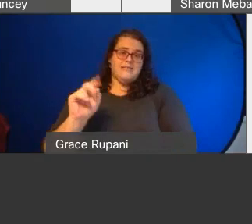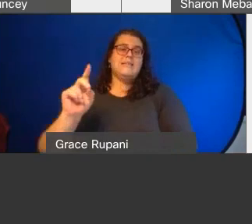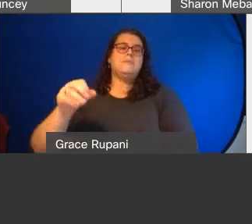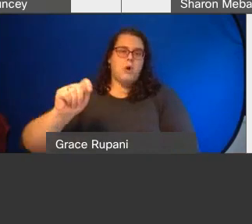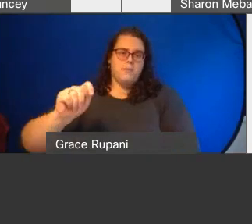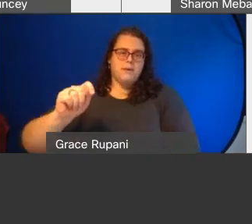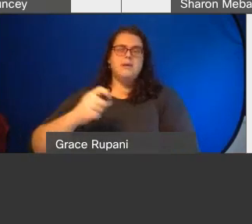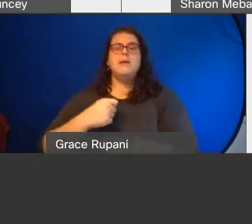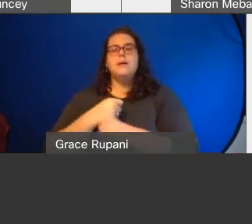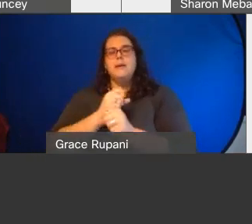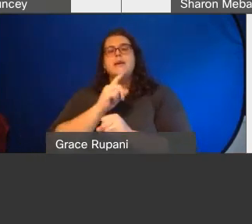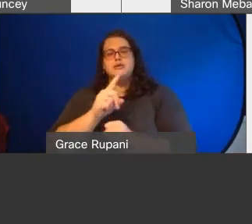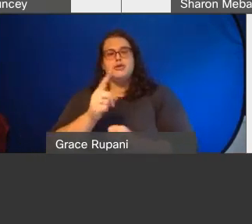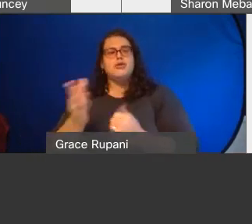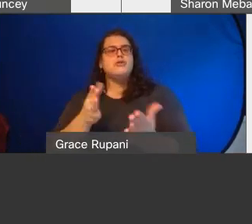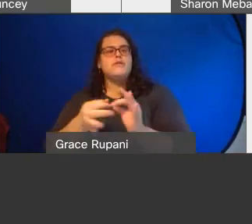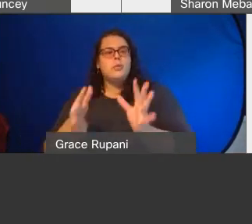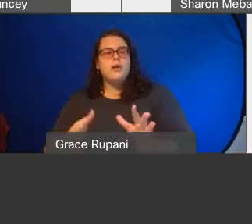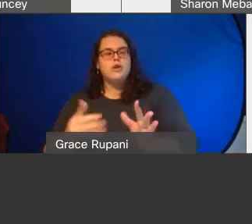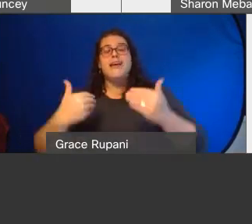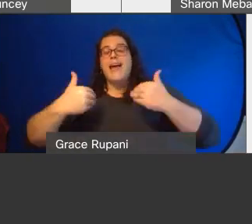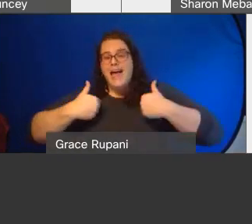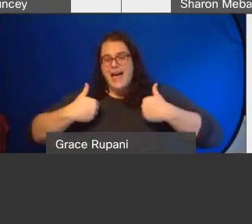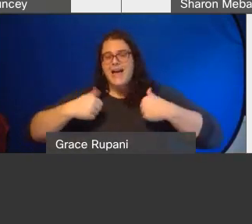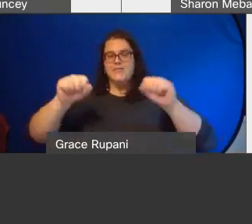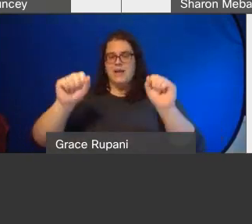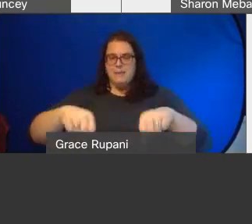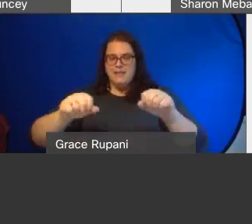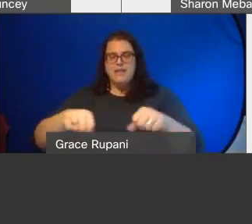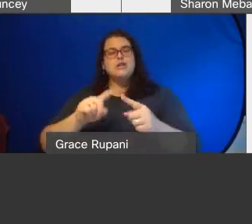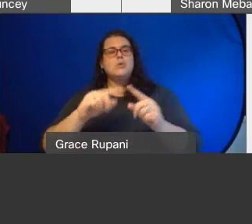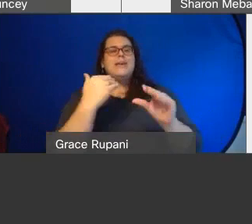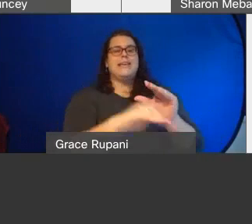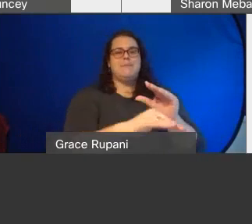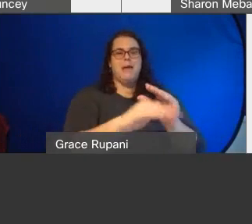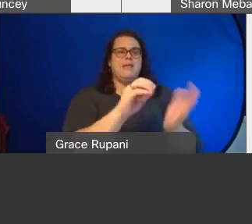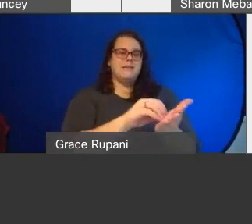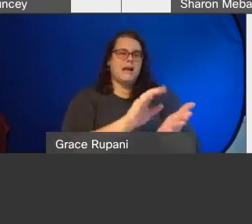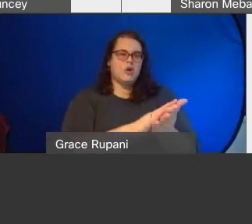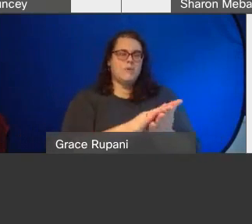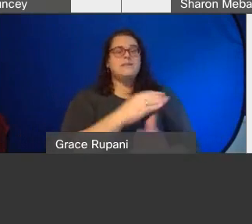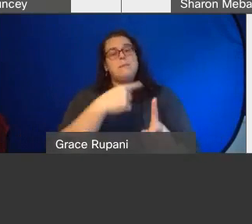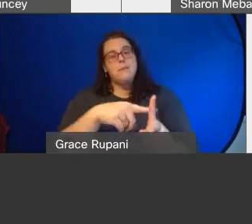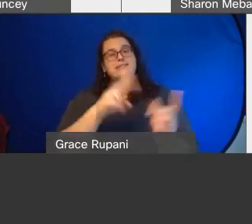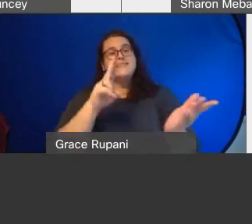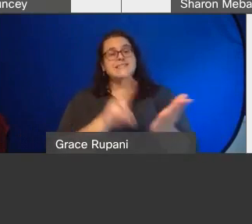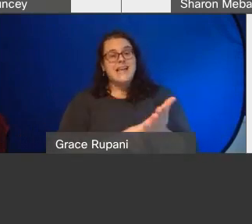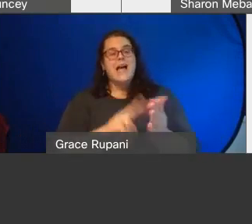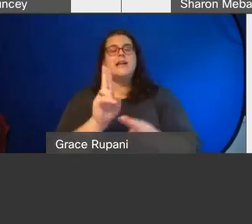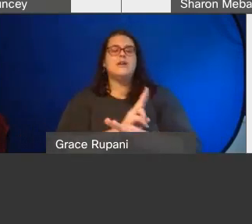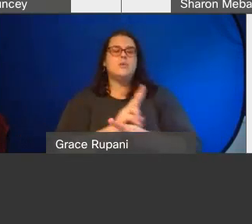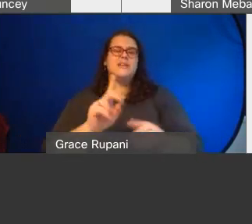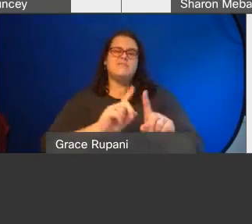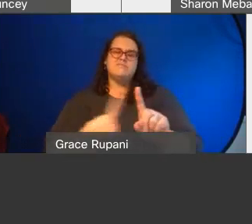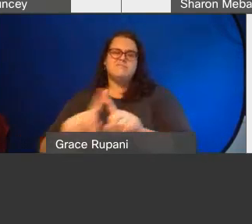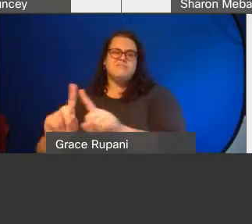service coordinators have the capability of emailing documents and signing using various programs such